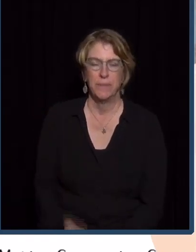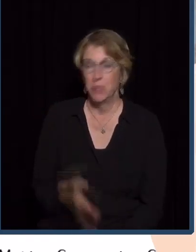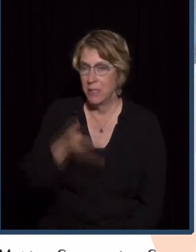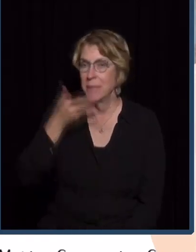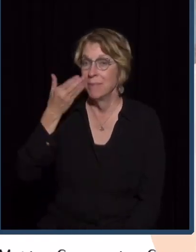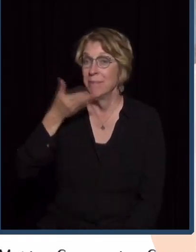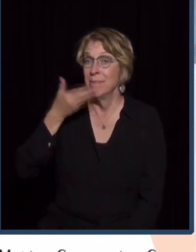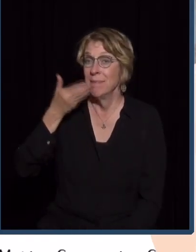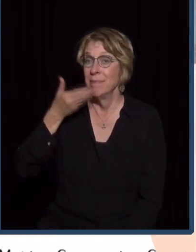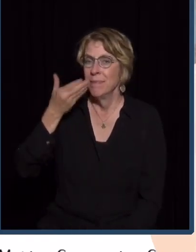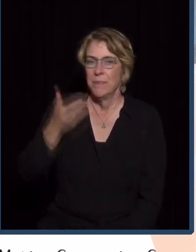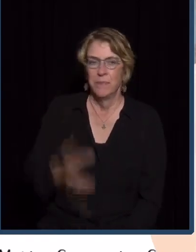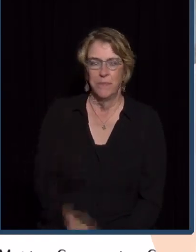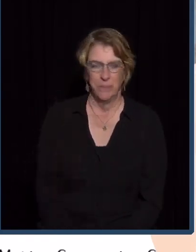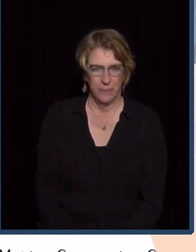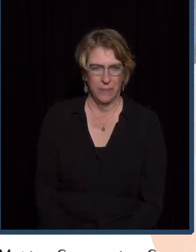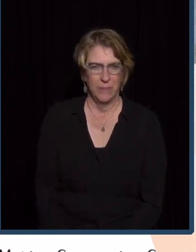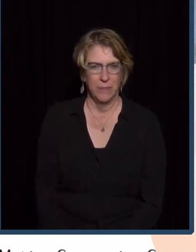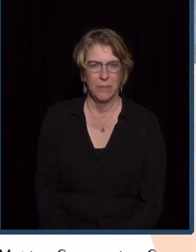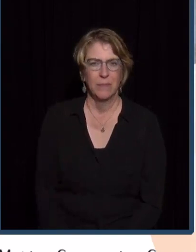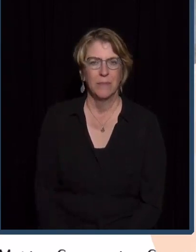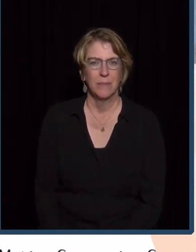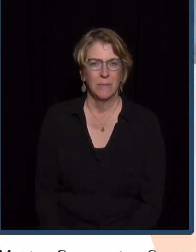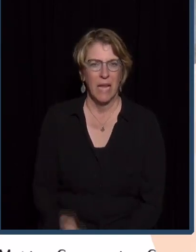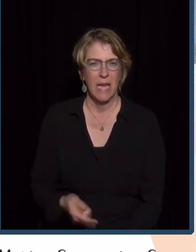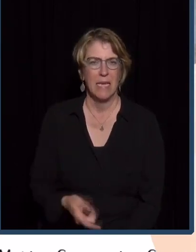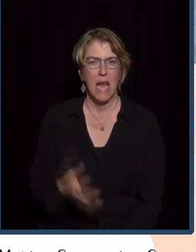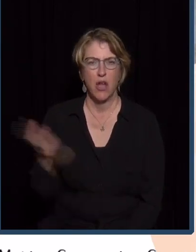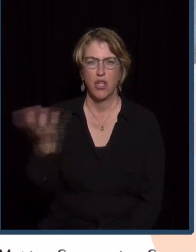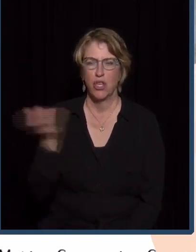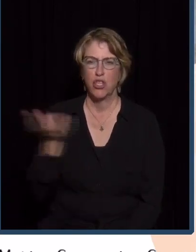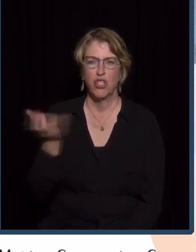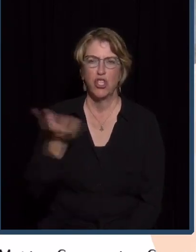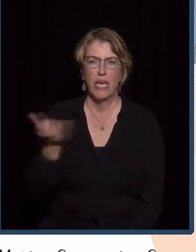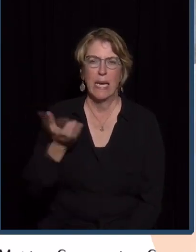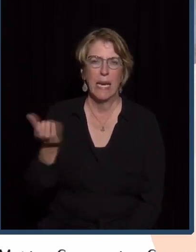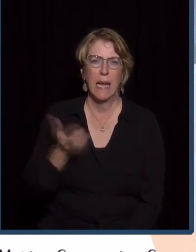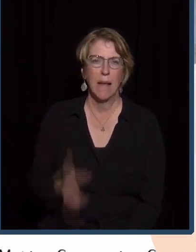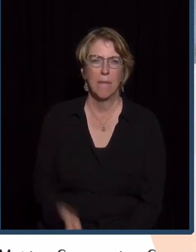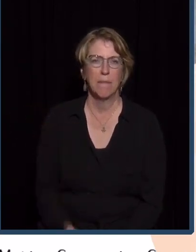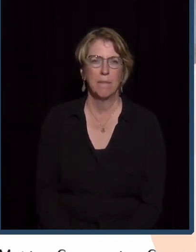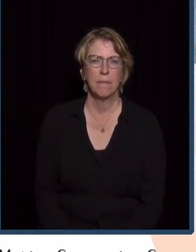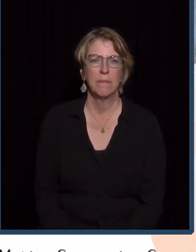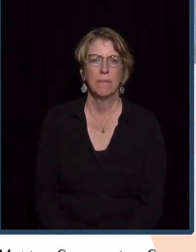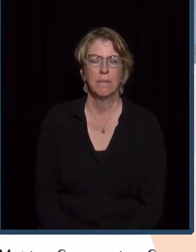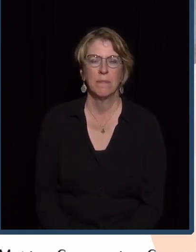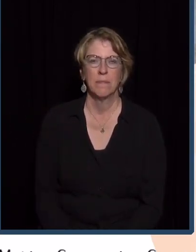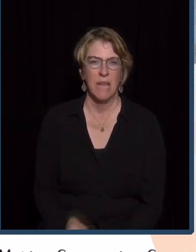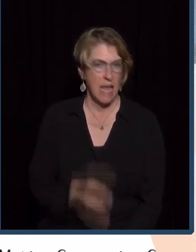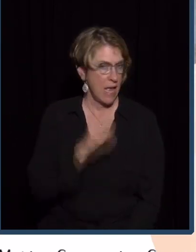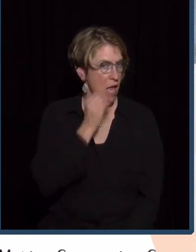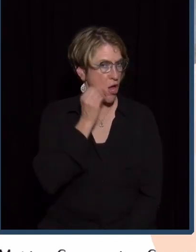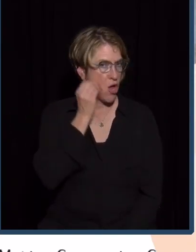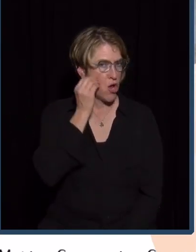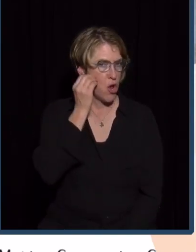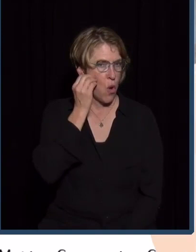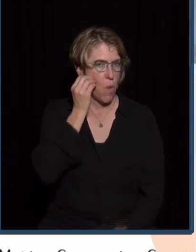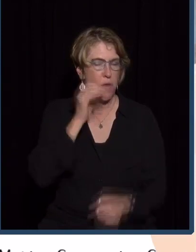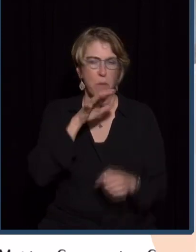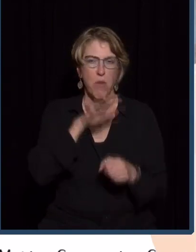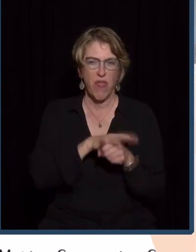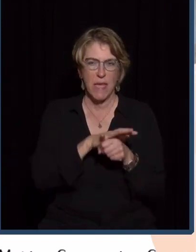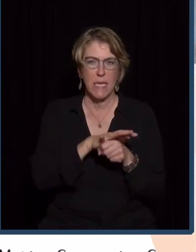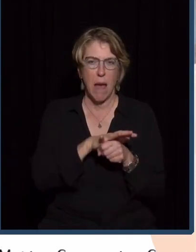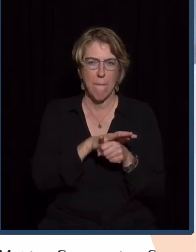go. All right. Perfect. It's go time. Now you're going to shake it up. All right. At home, you'll just put the top on your